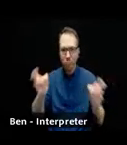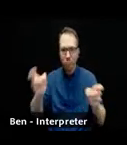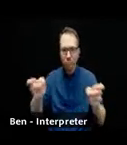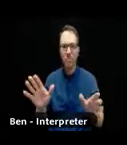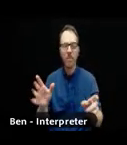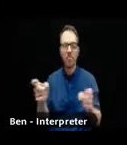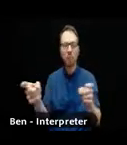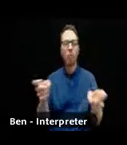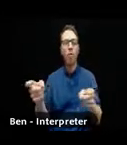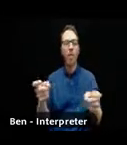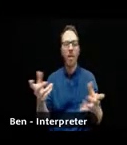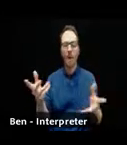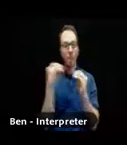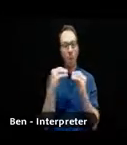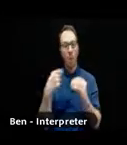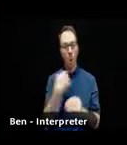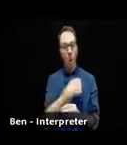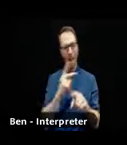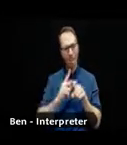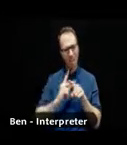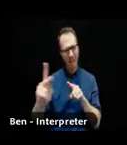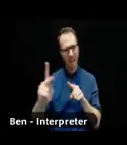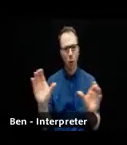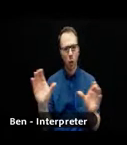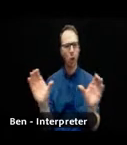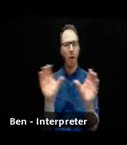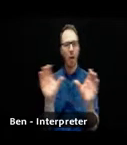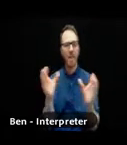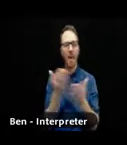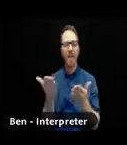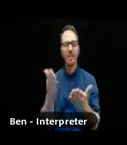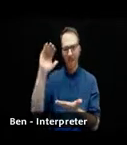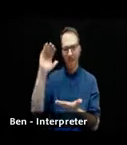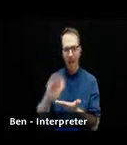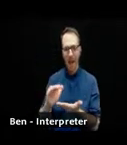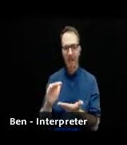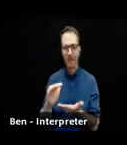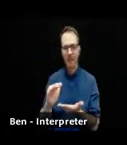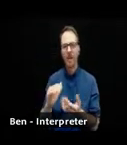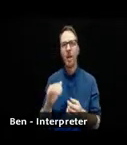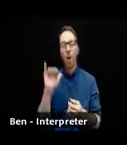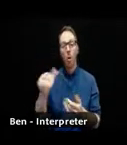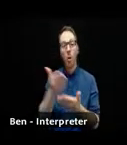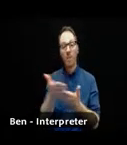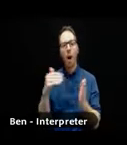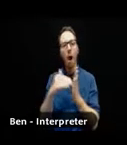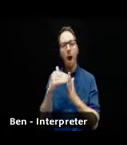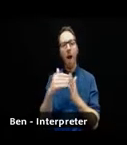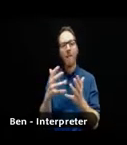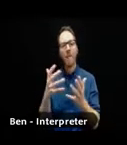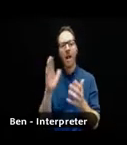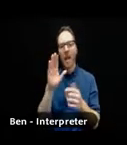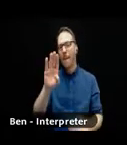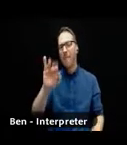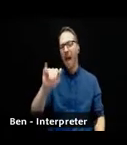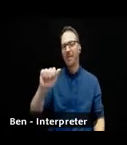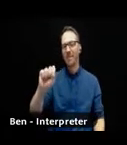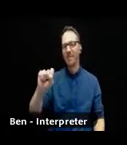And I think that the more we professionalize and certify things, the less we, those things often play out in biased ways, right?